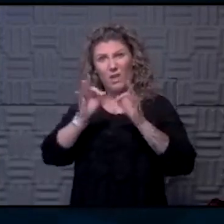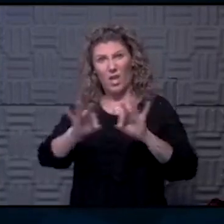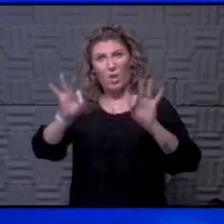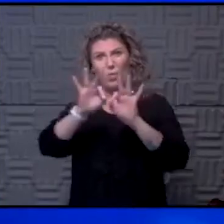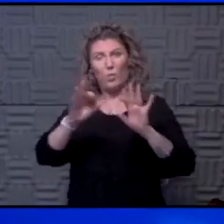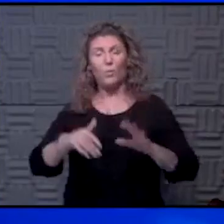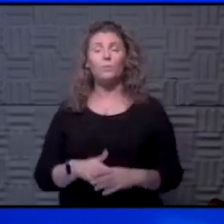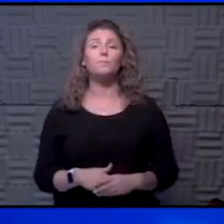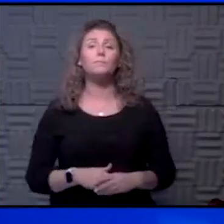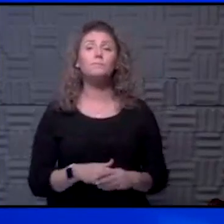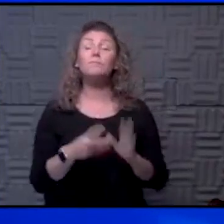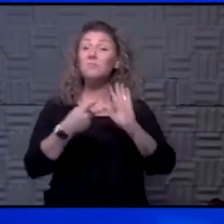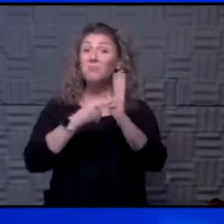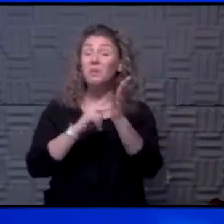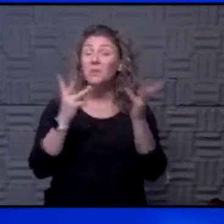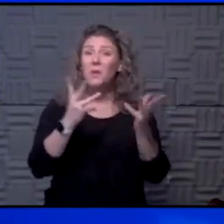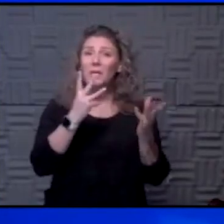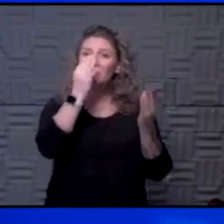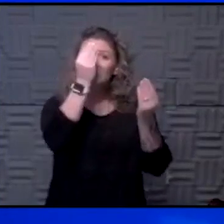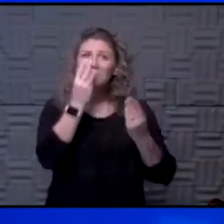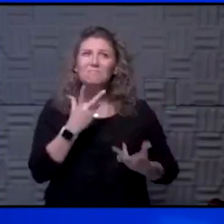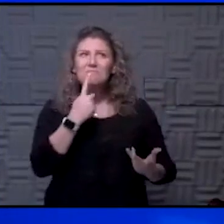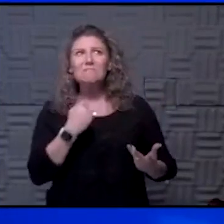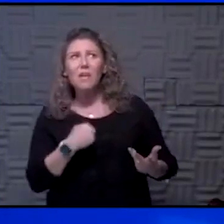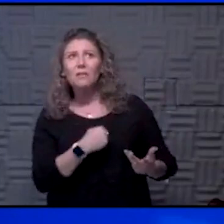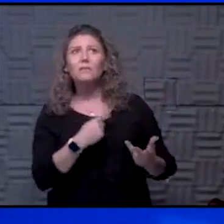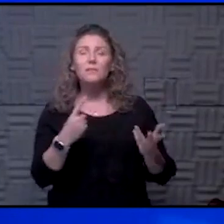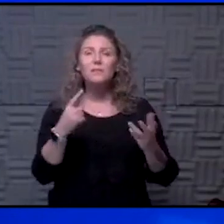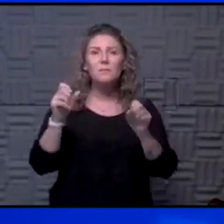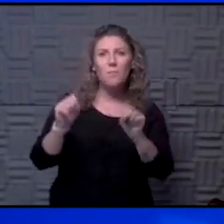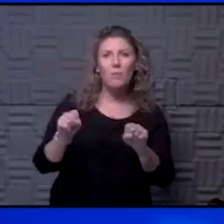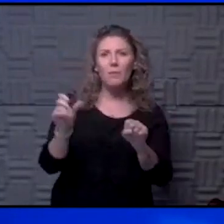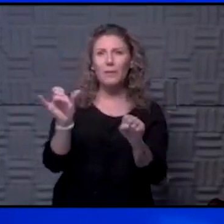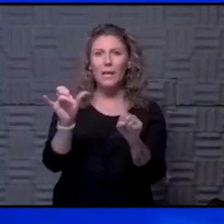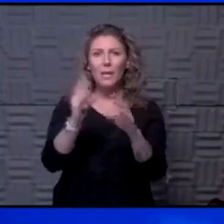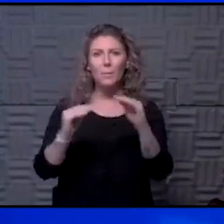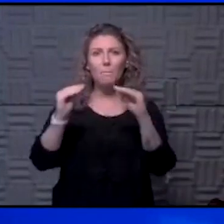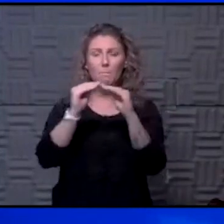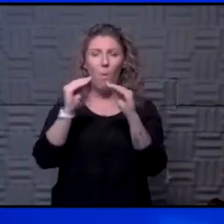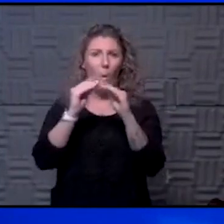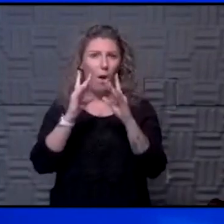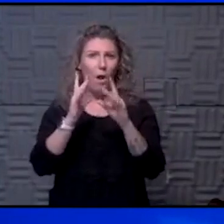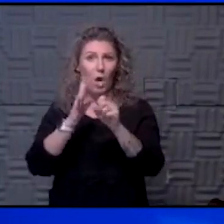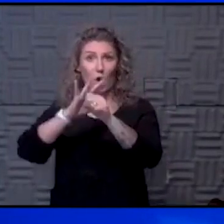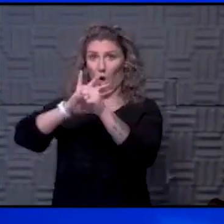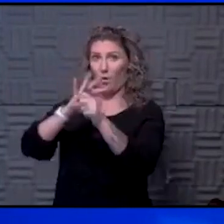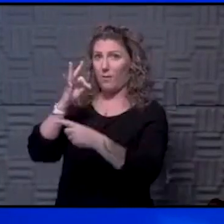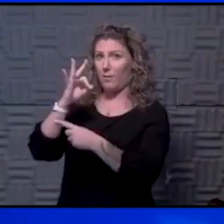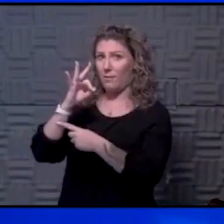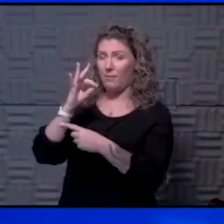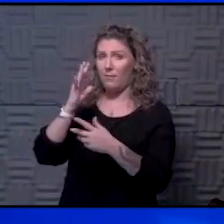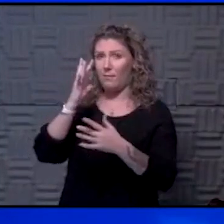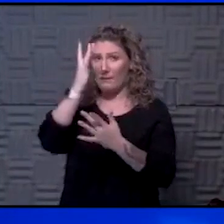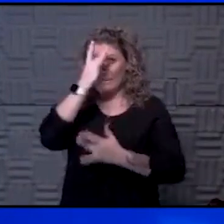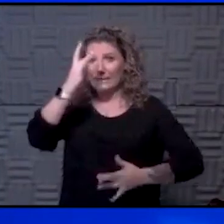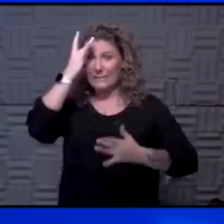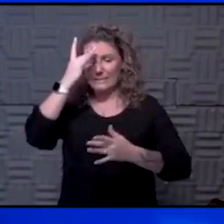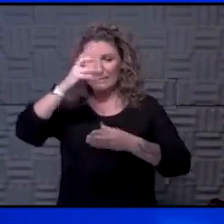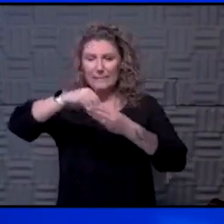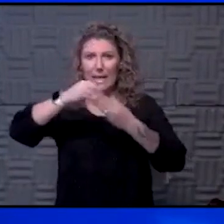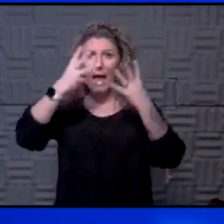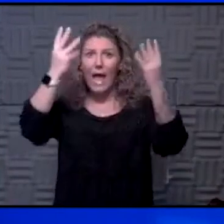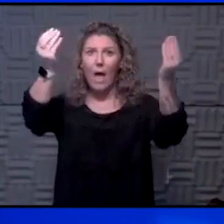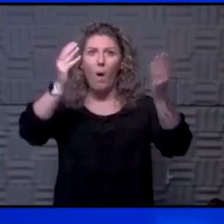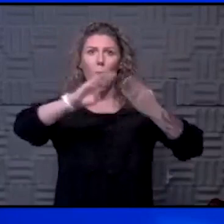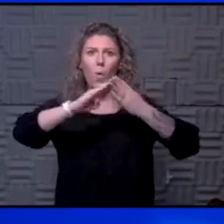that there's probably, and in fact very likely, more disease, more COVID in our community than